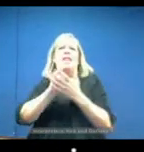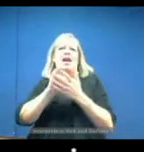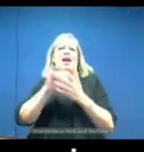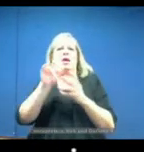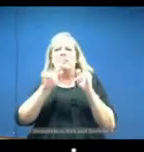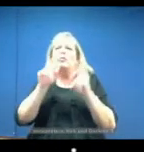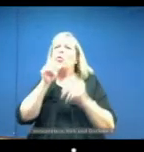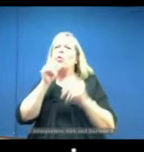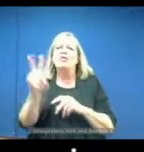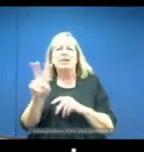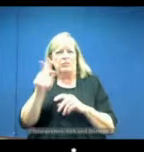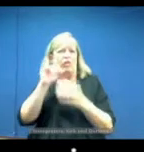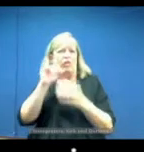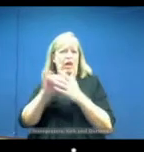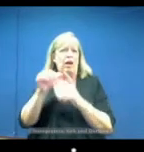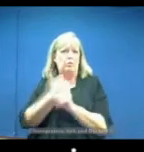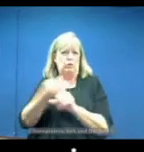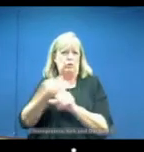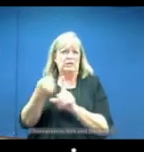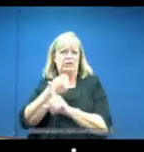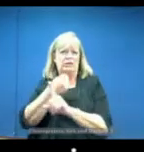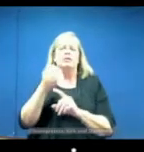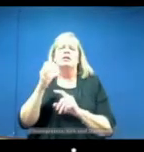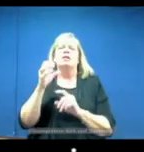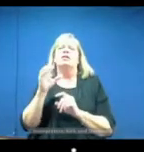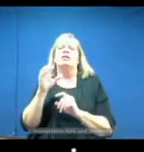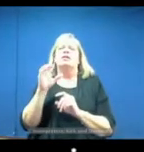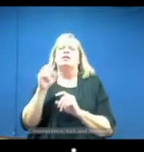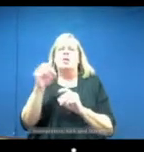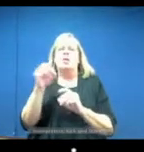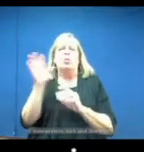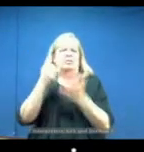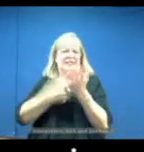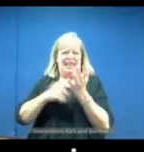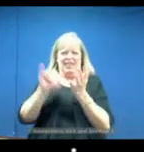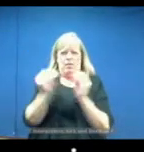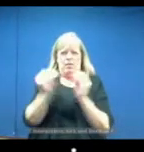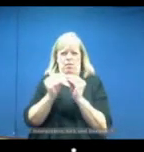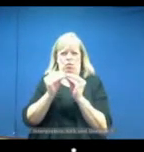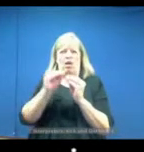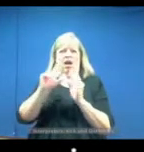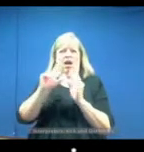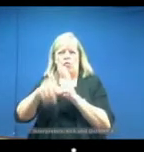So we'll come back a little bit later to some of the overlay